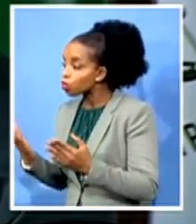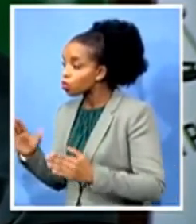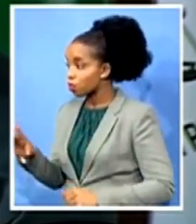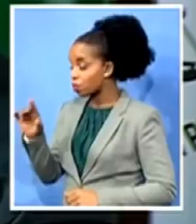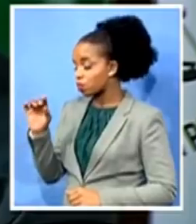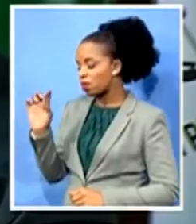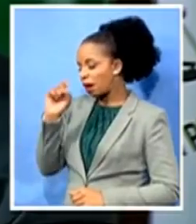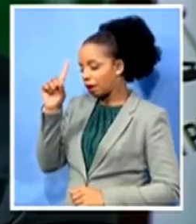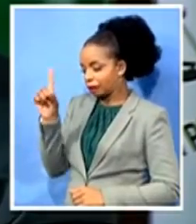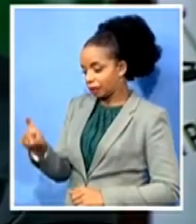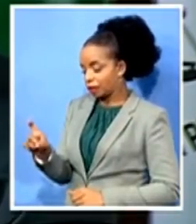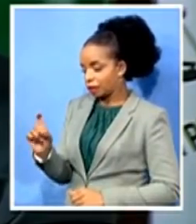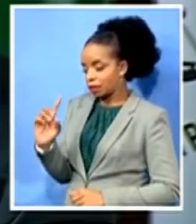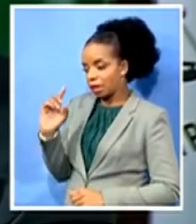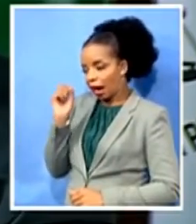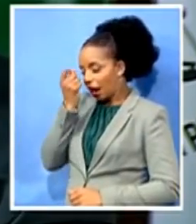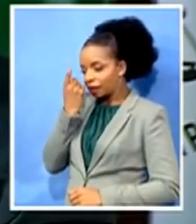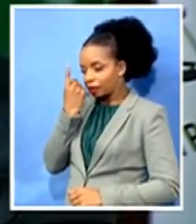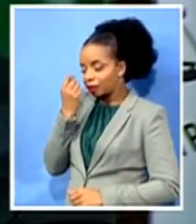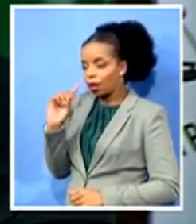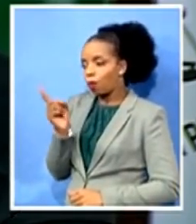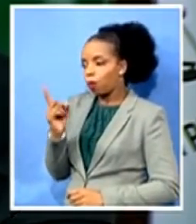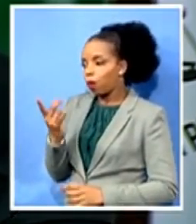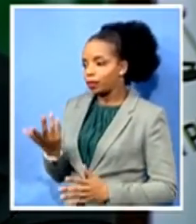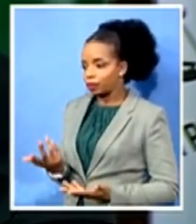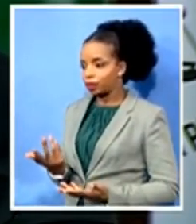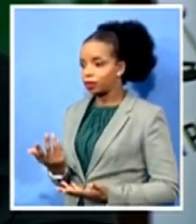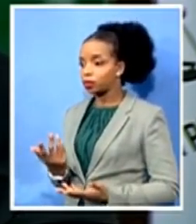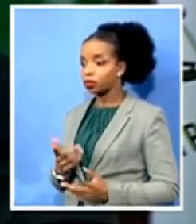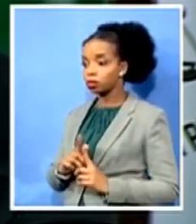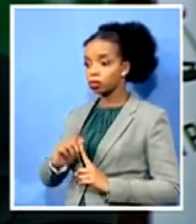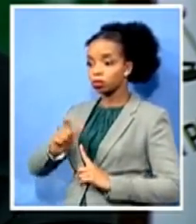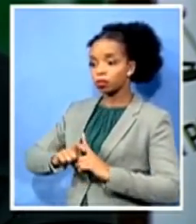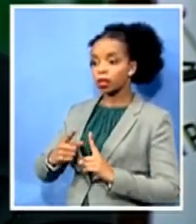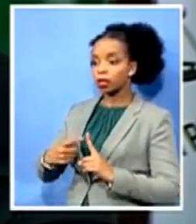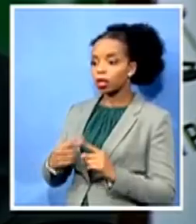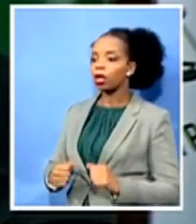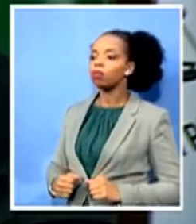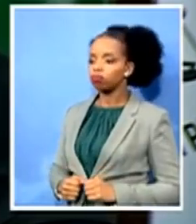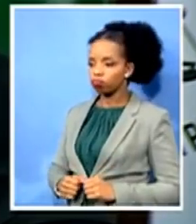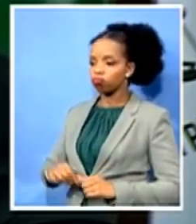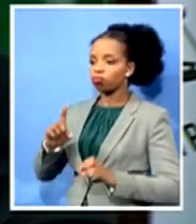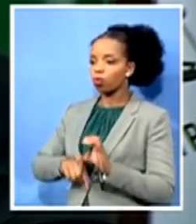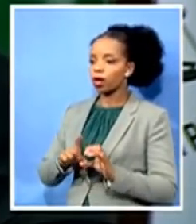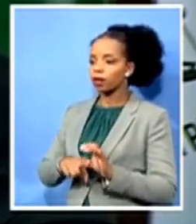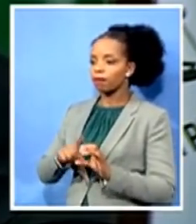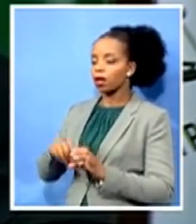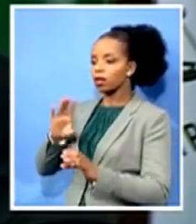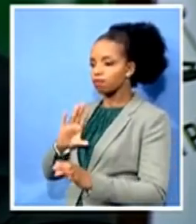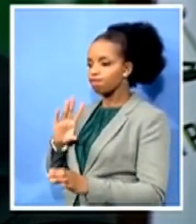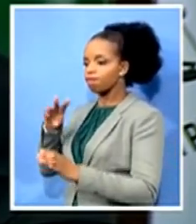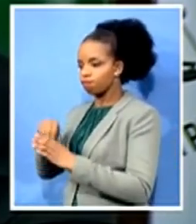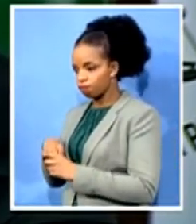as to who would qualify to be in this database that EXCO asked you to ask the officials